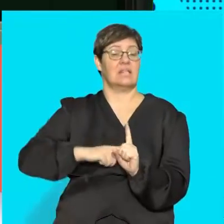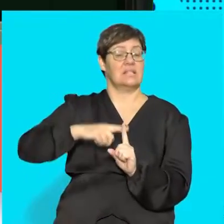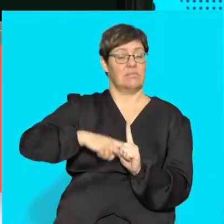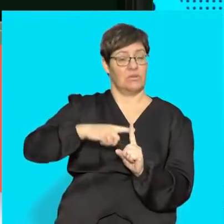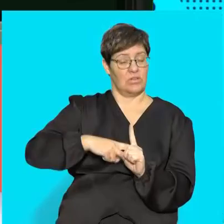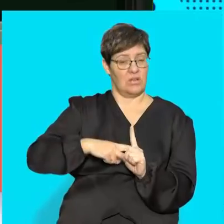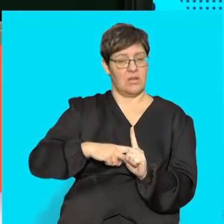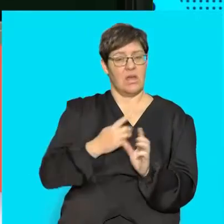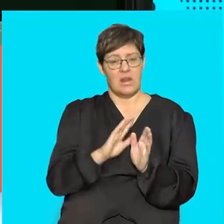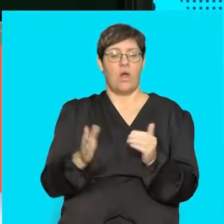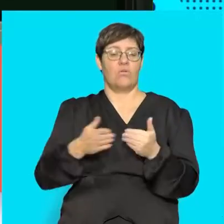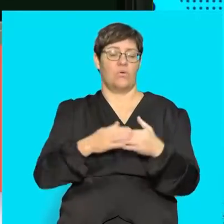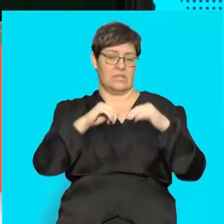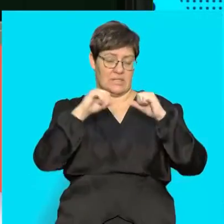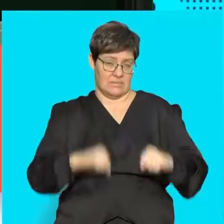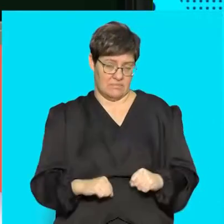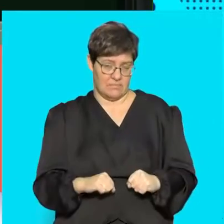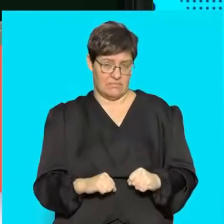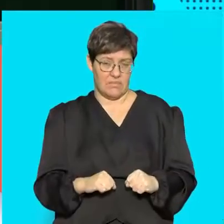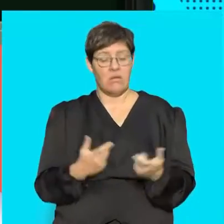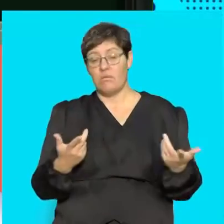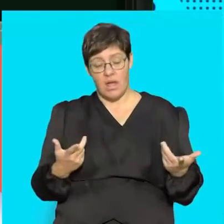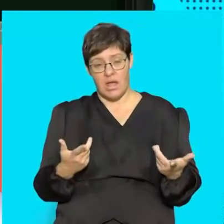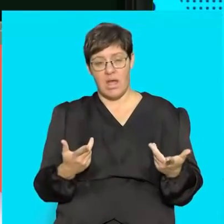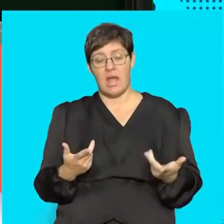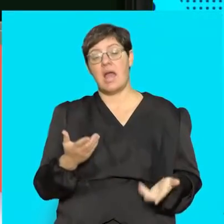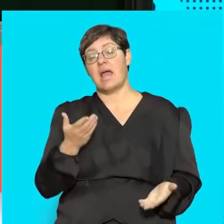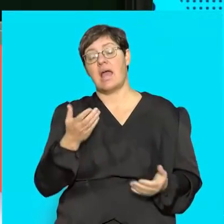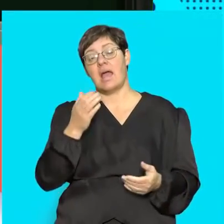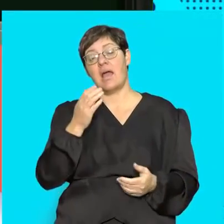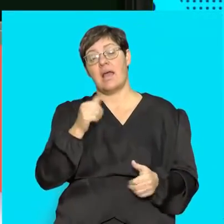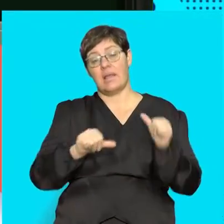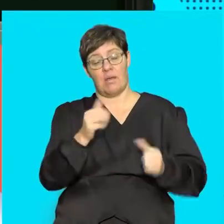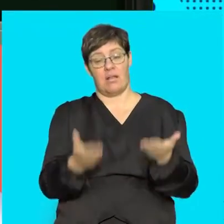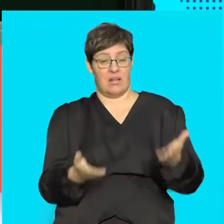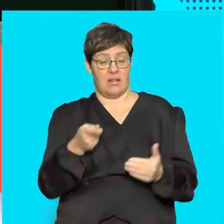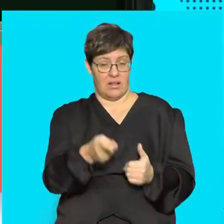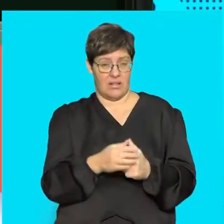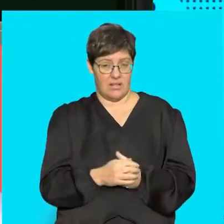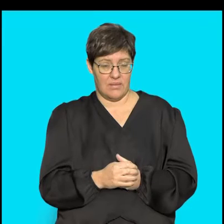of temperature in a closed system that is in a state of chemical equilibrium.